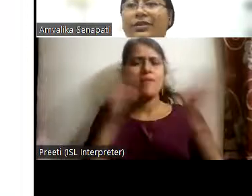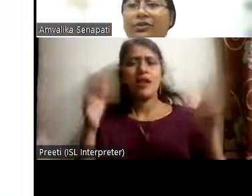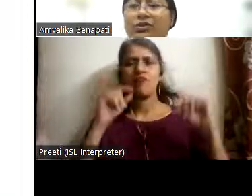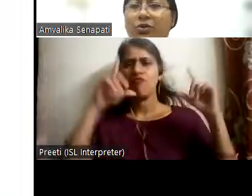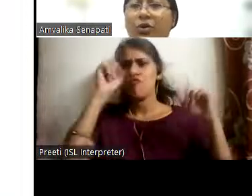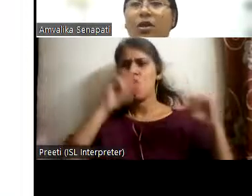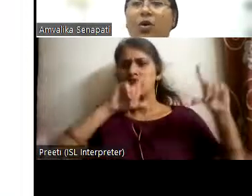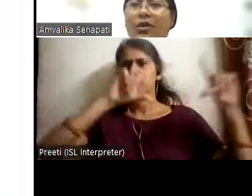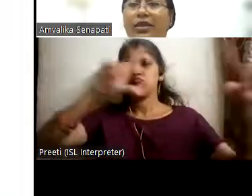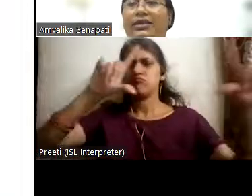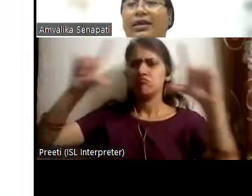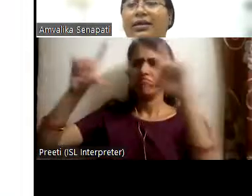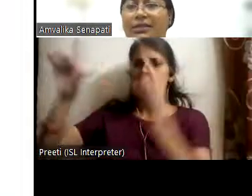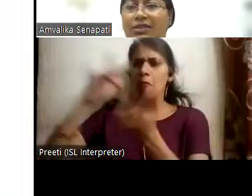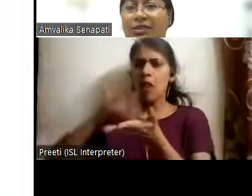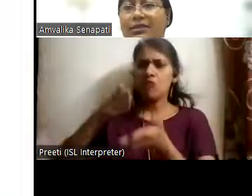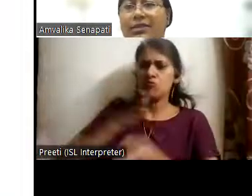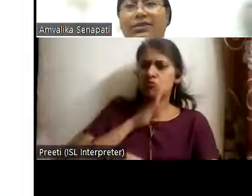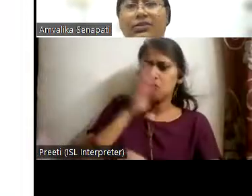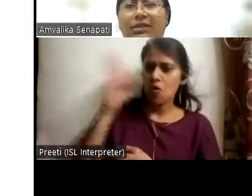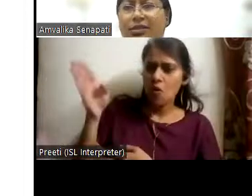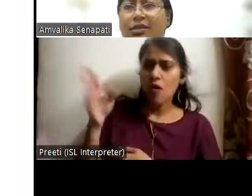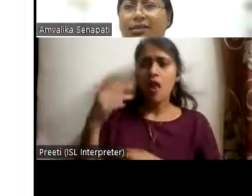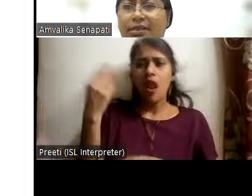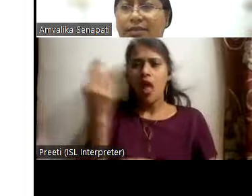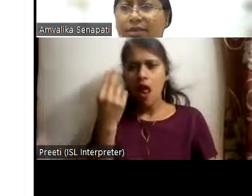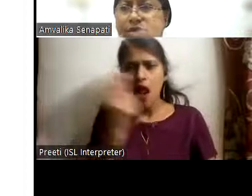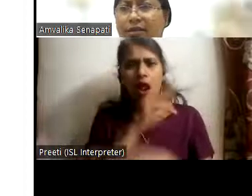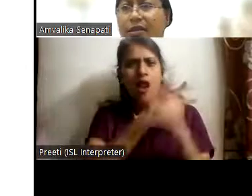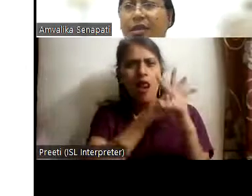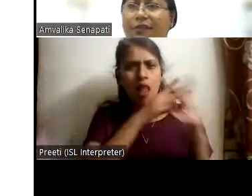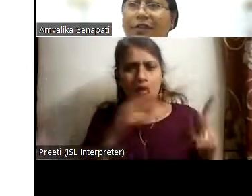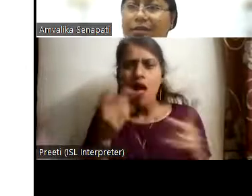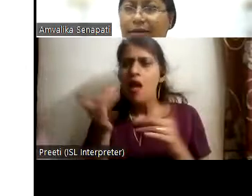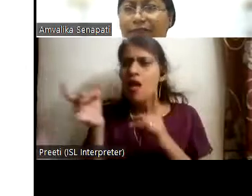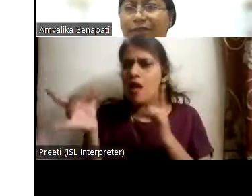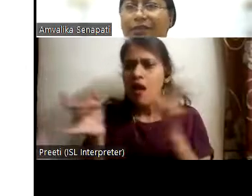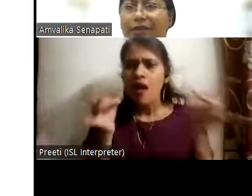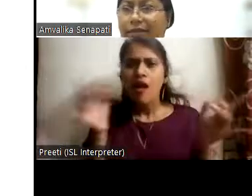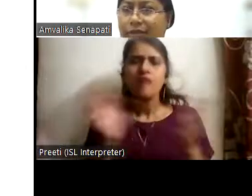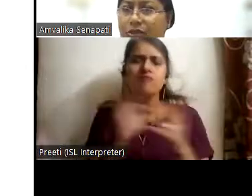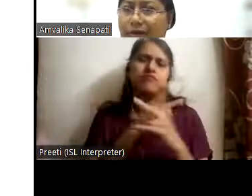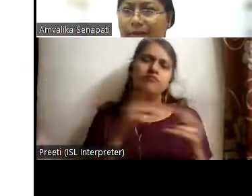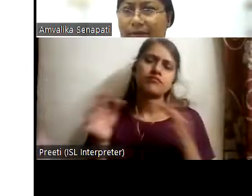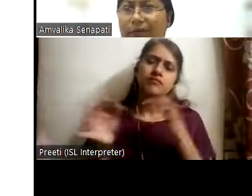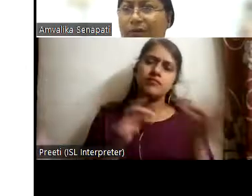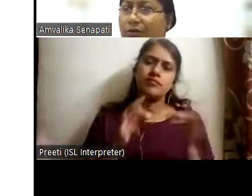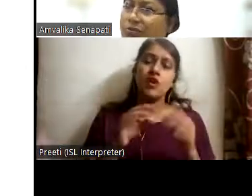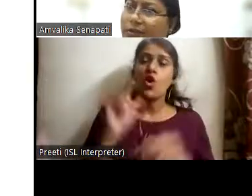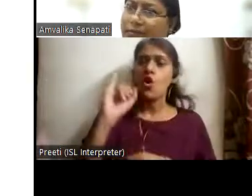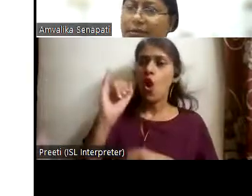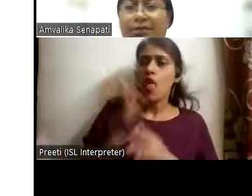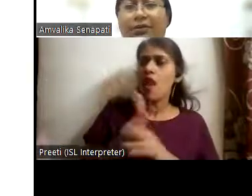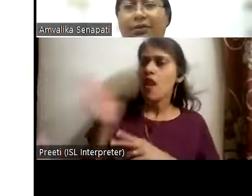at the entrance to show, okay, here's the art section, here's the history section, here's this section. If I turn left and right, there's the toilet. If I